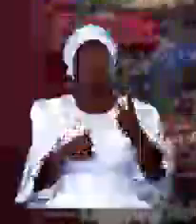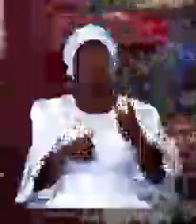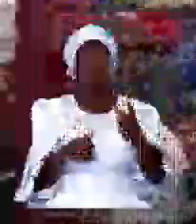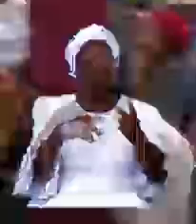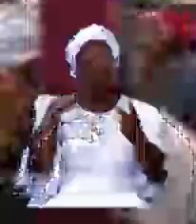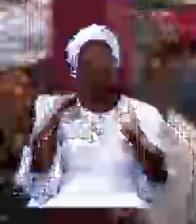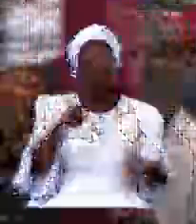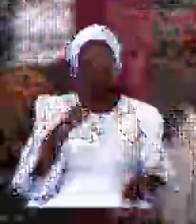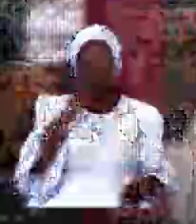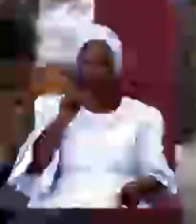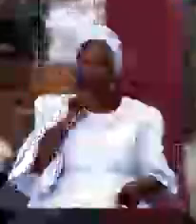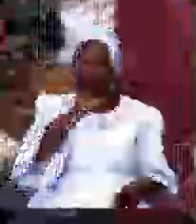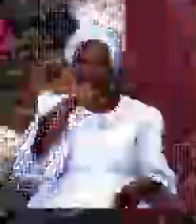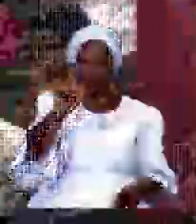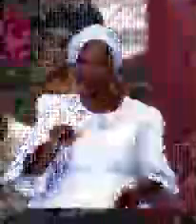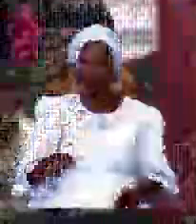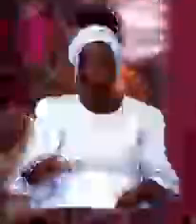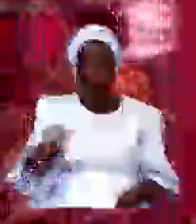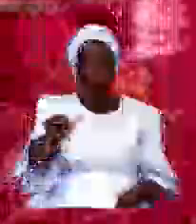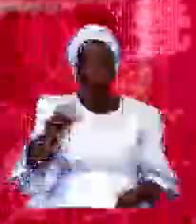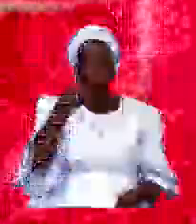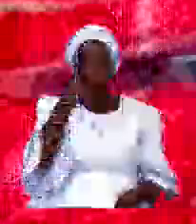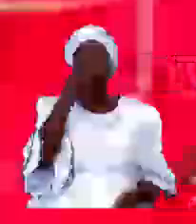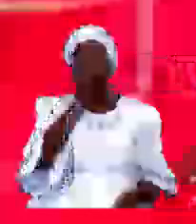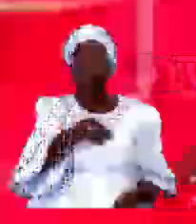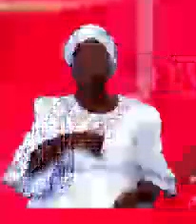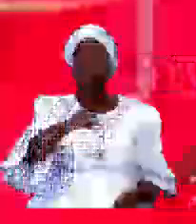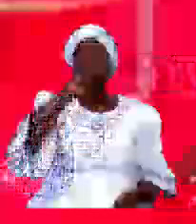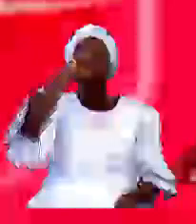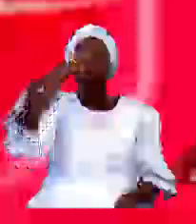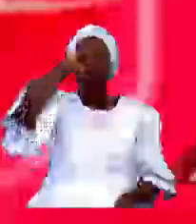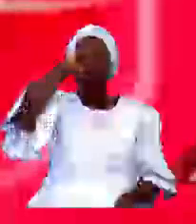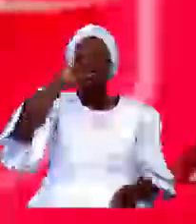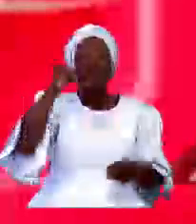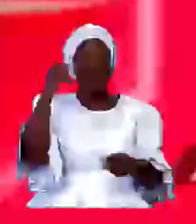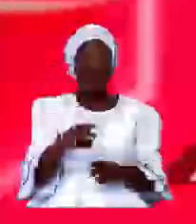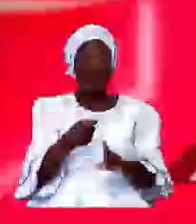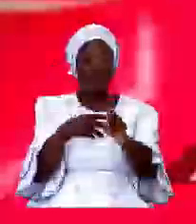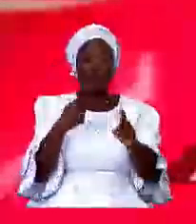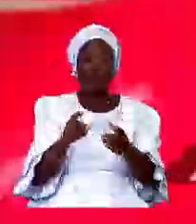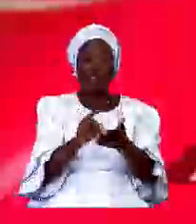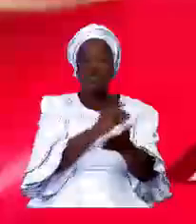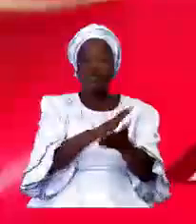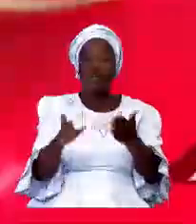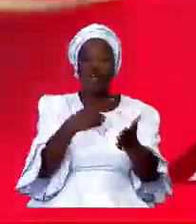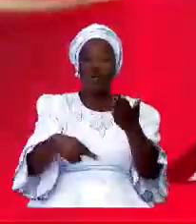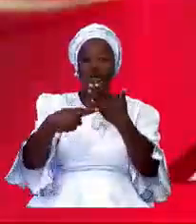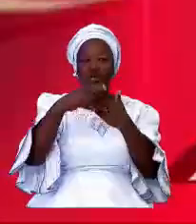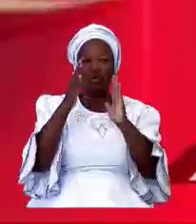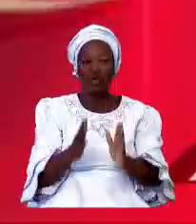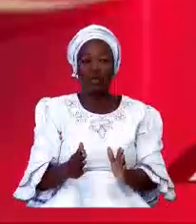here. Point number 2, the uncommon food and drink from the